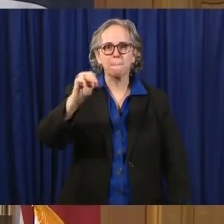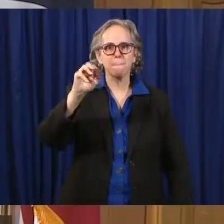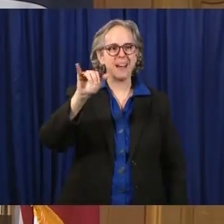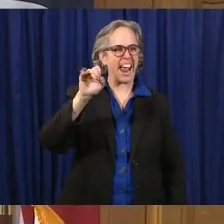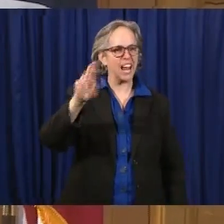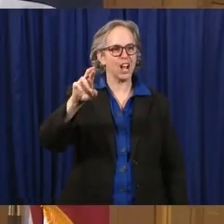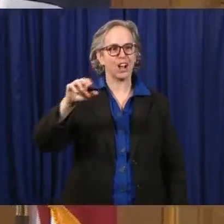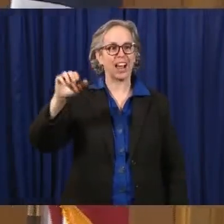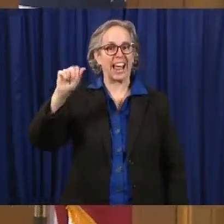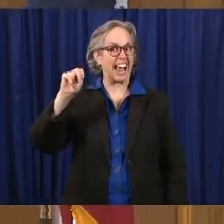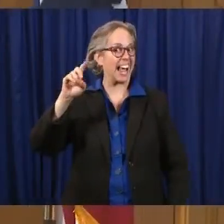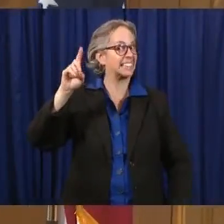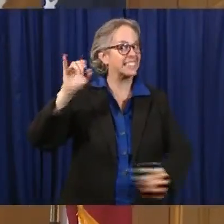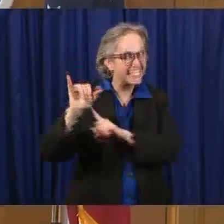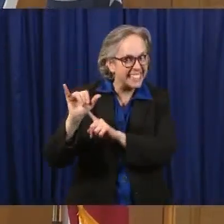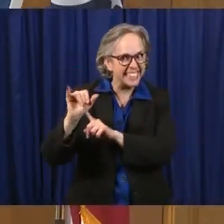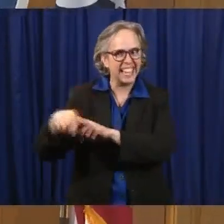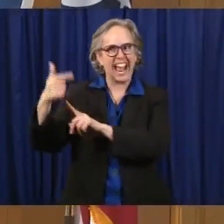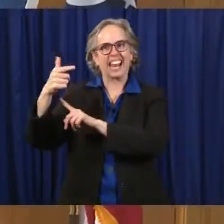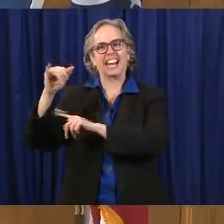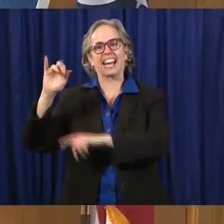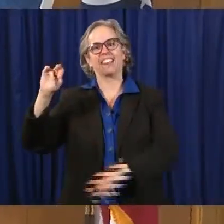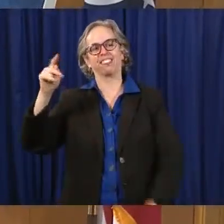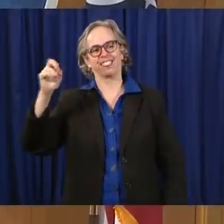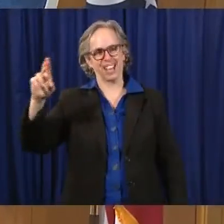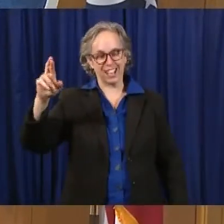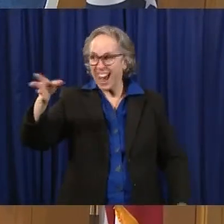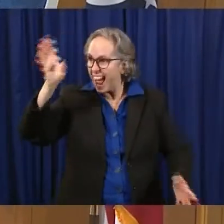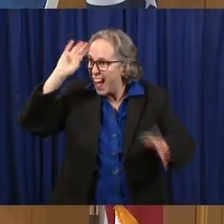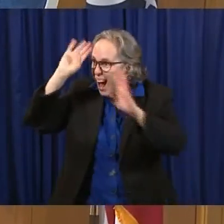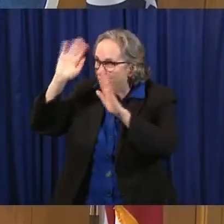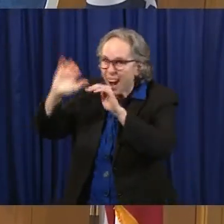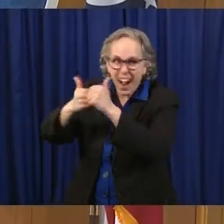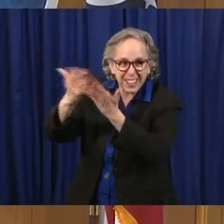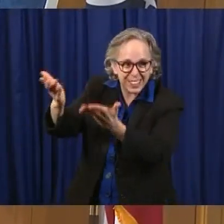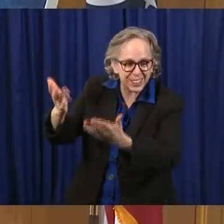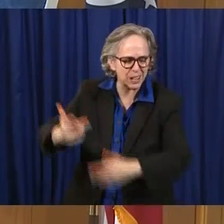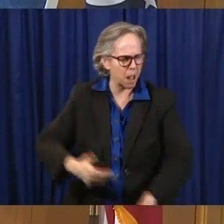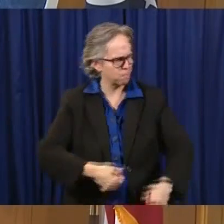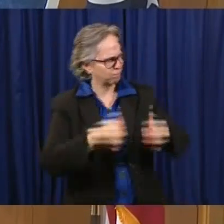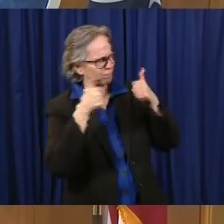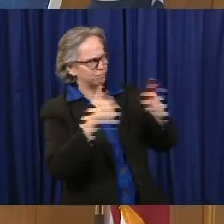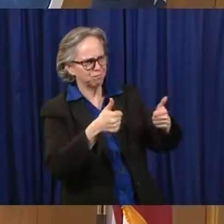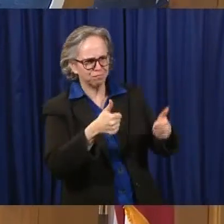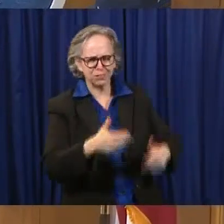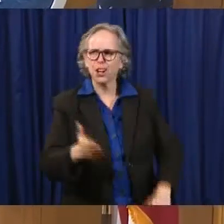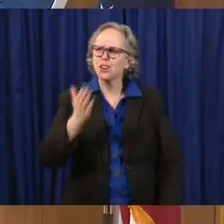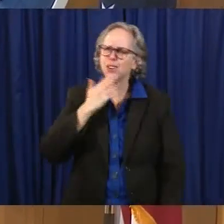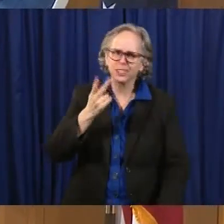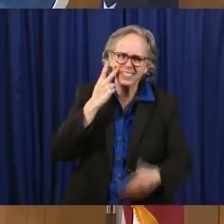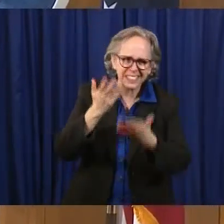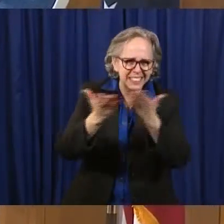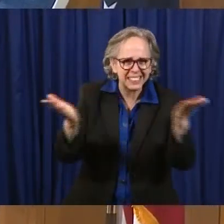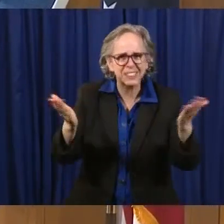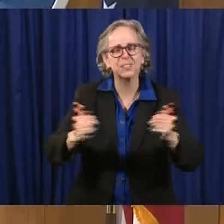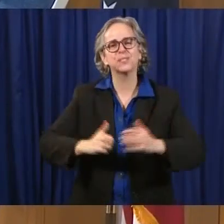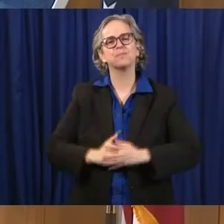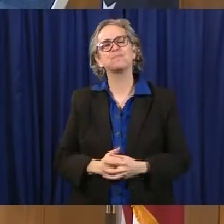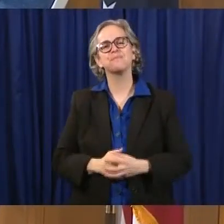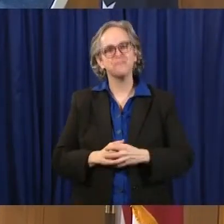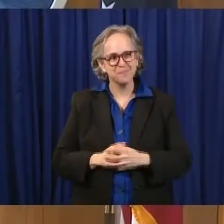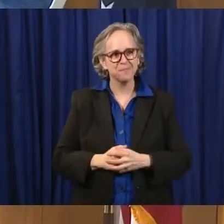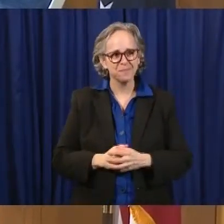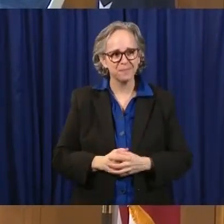but you will. Andy, how you doing, Mayor? Doing great, Governor. Good to see you. Good to see you. The